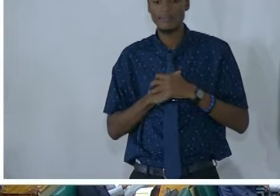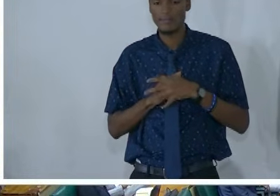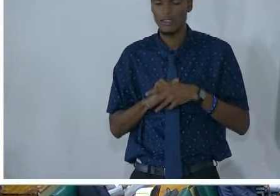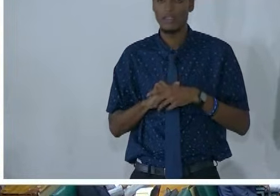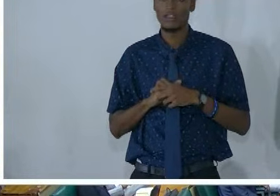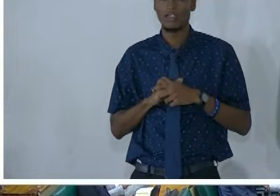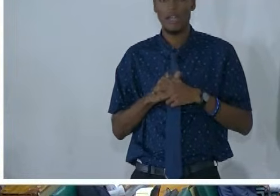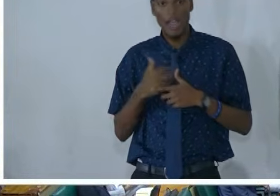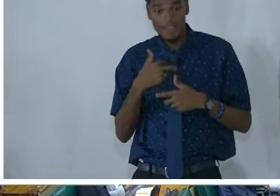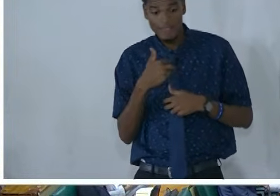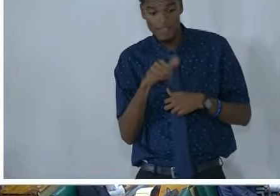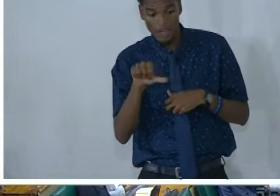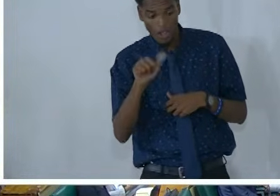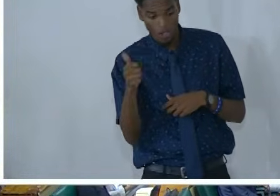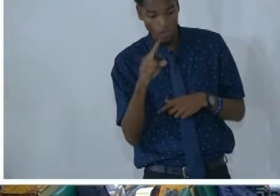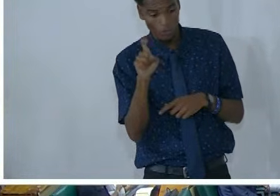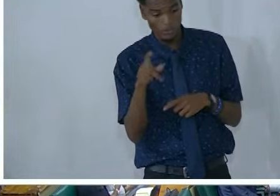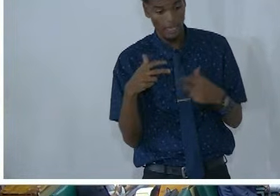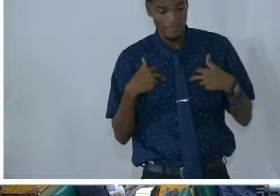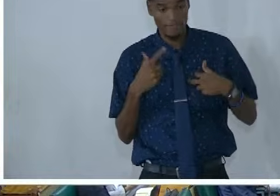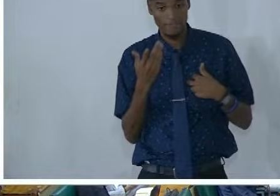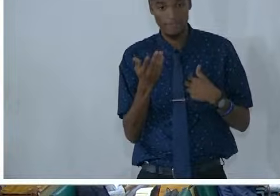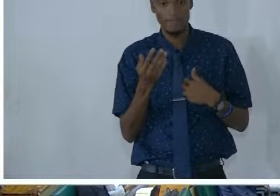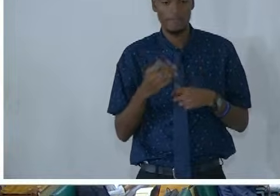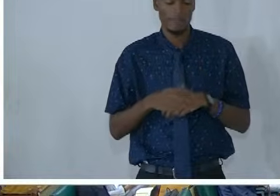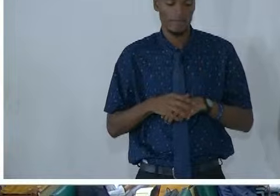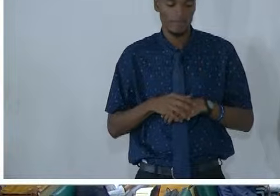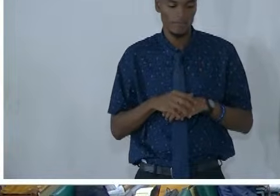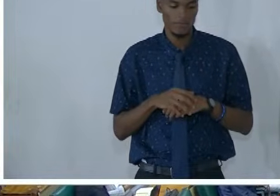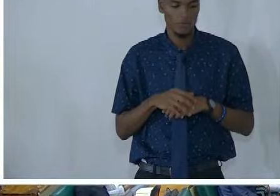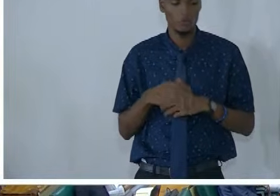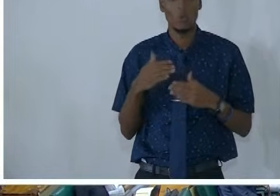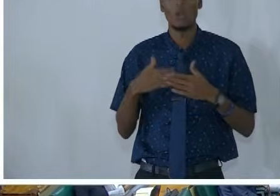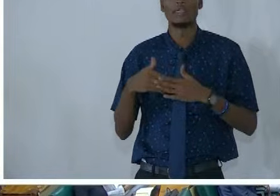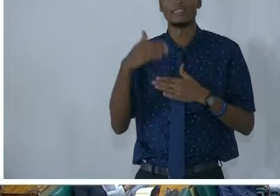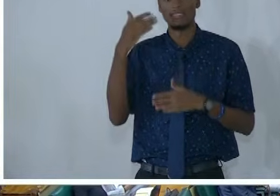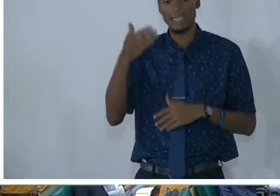Any other? All right. So next